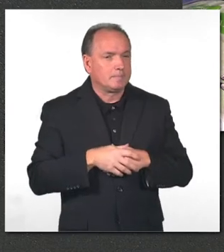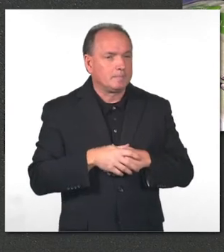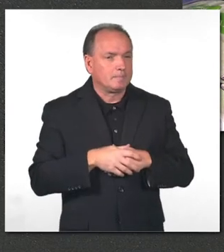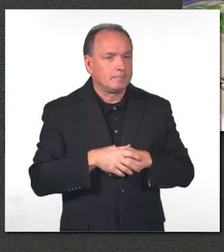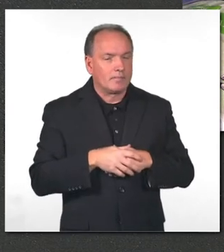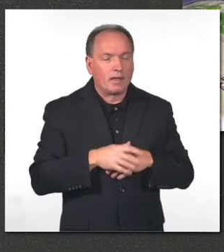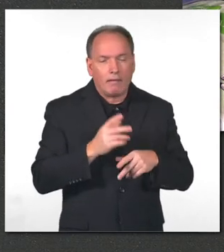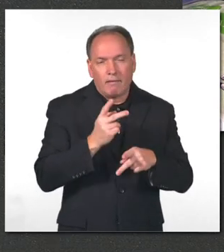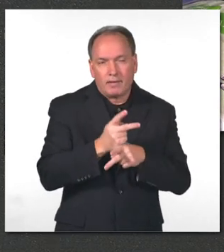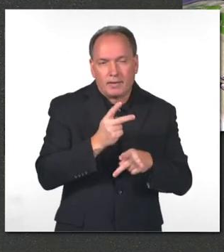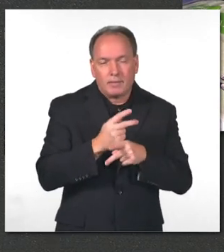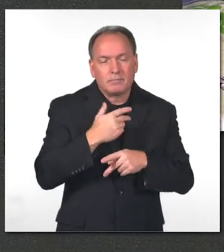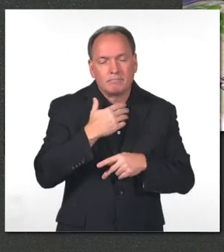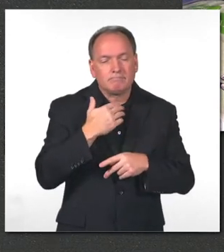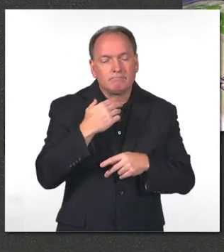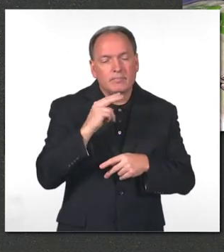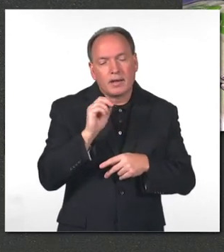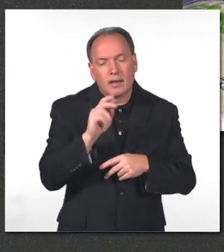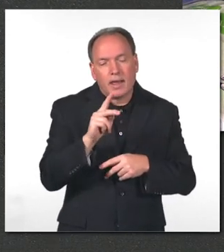Got to keep that bunny's neck warm.